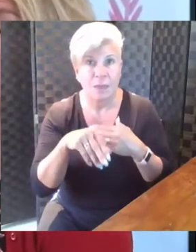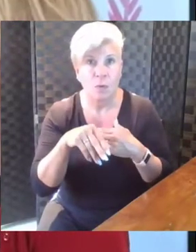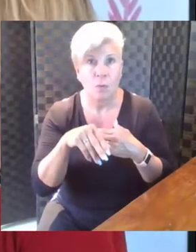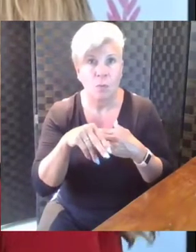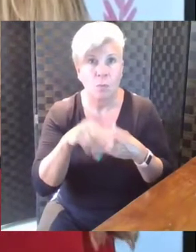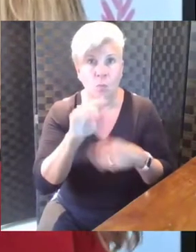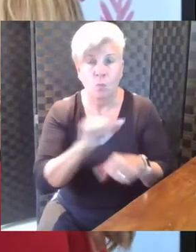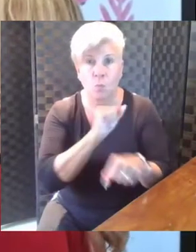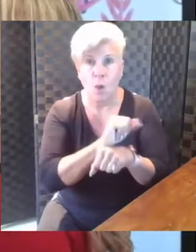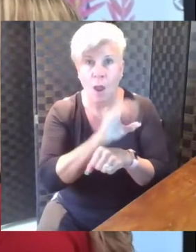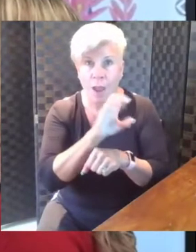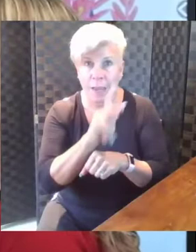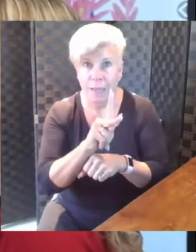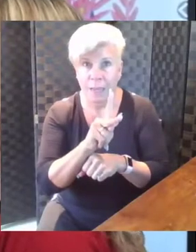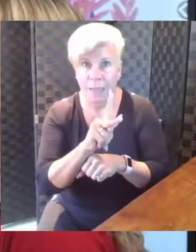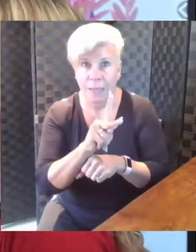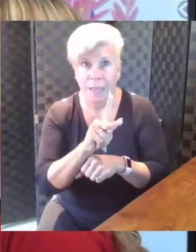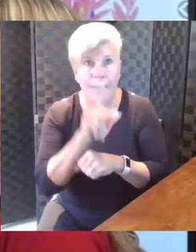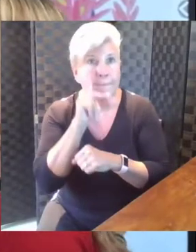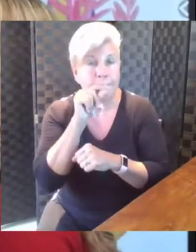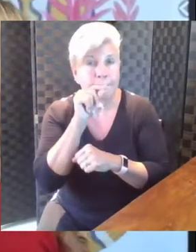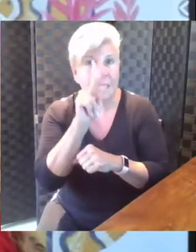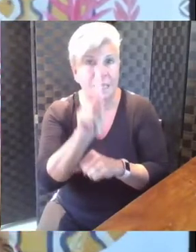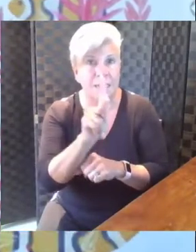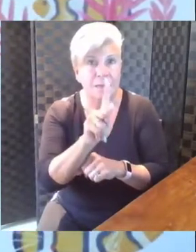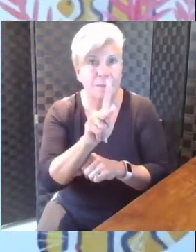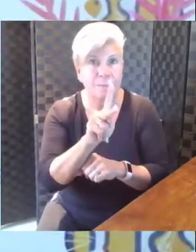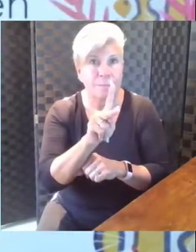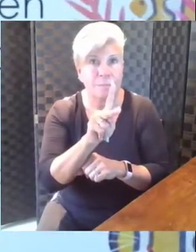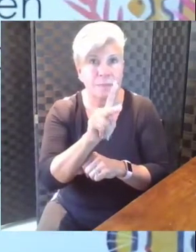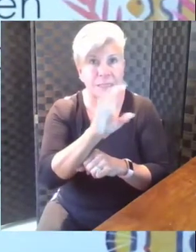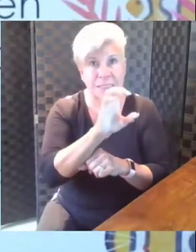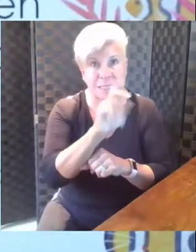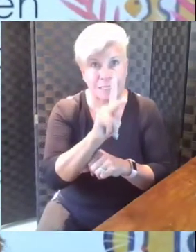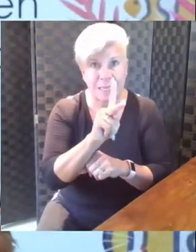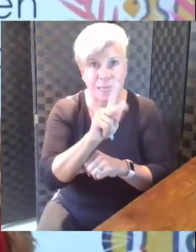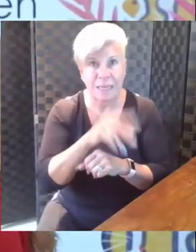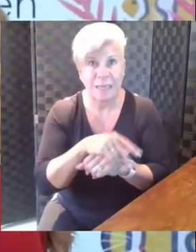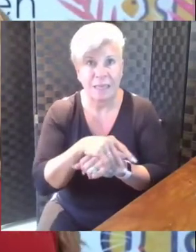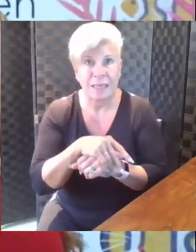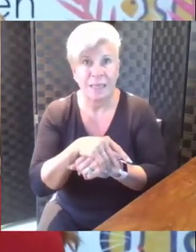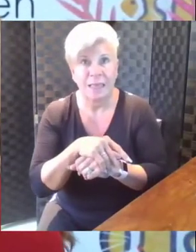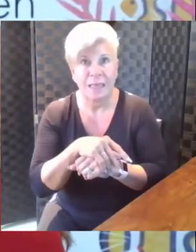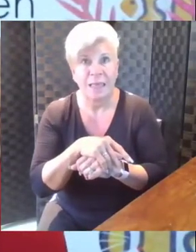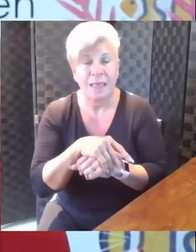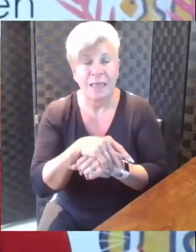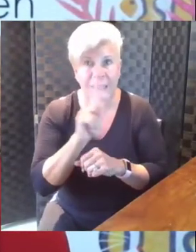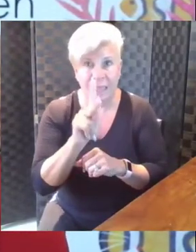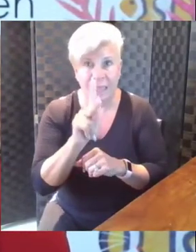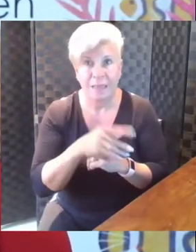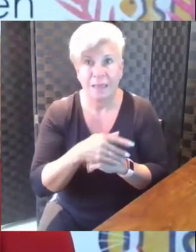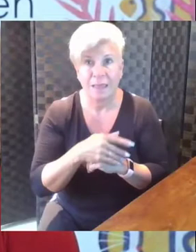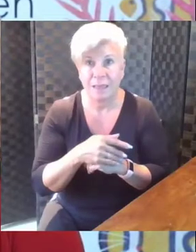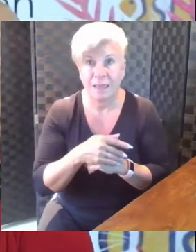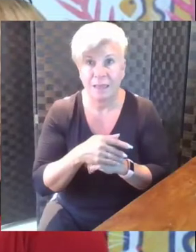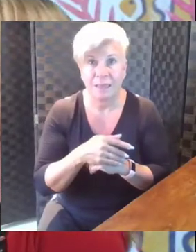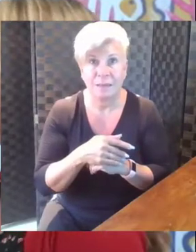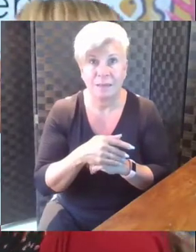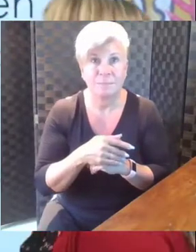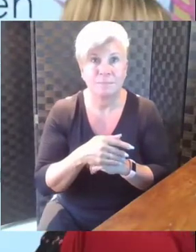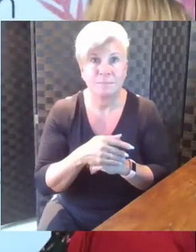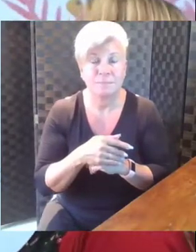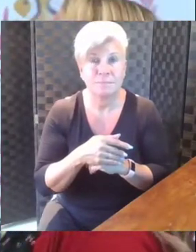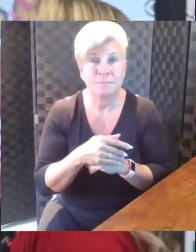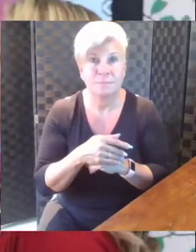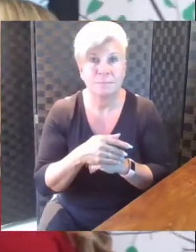rock and beak. Rock has the CK, sorry I didn't underline that, but beak has just the K